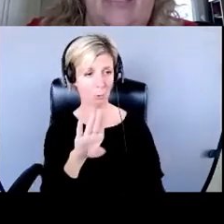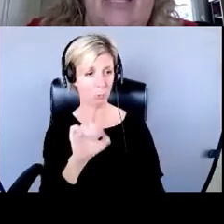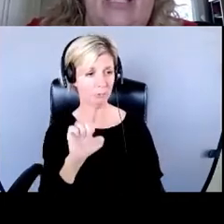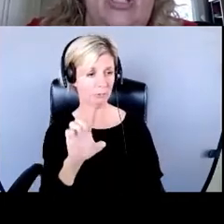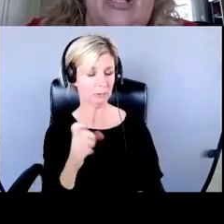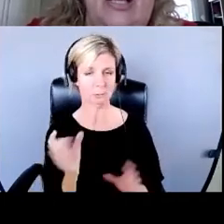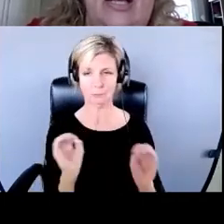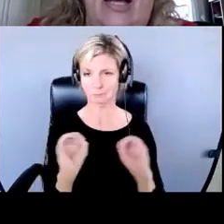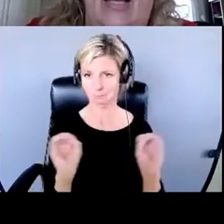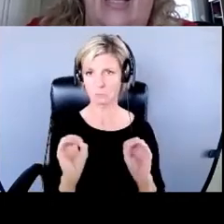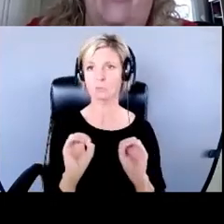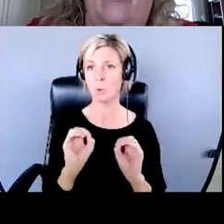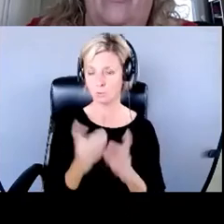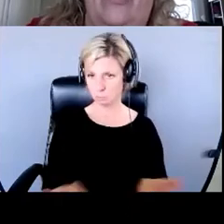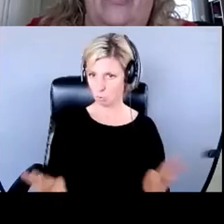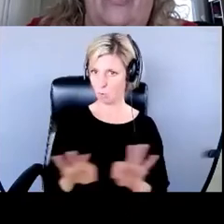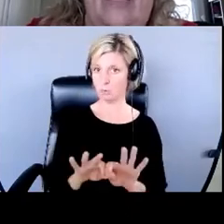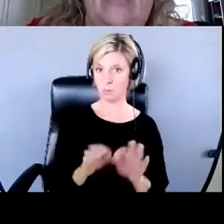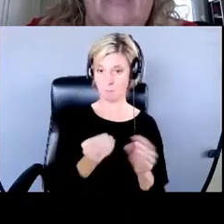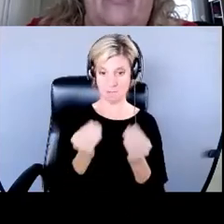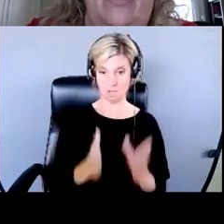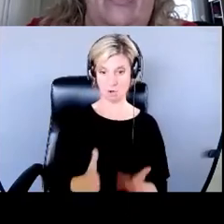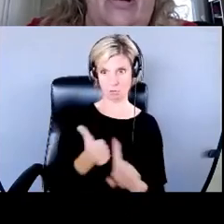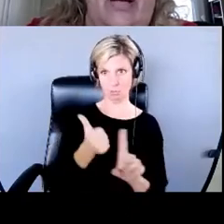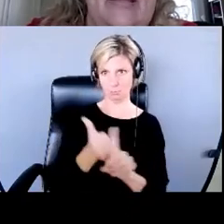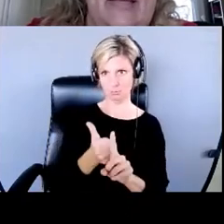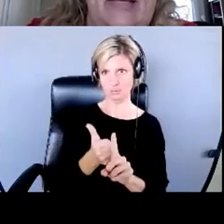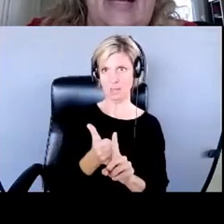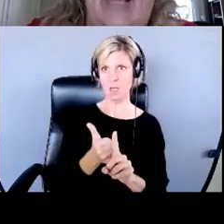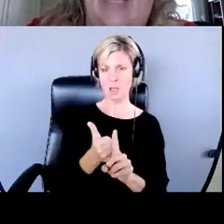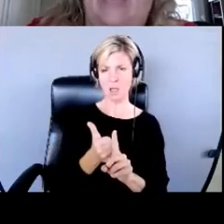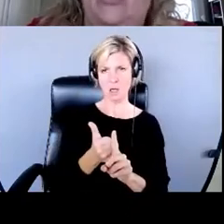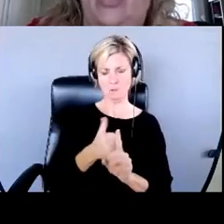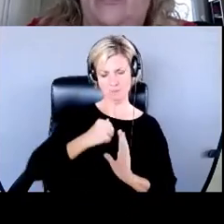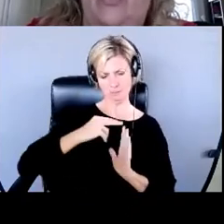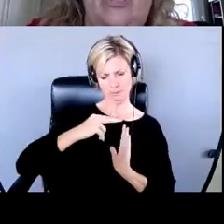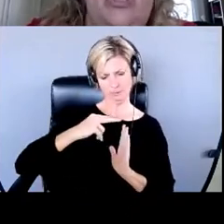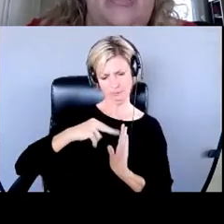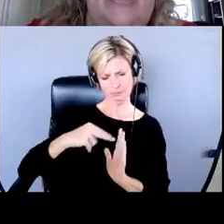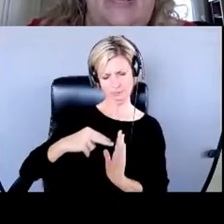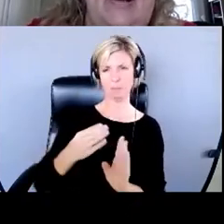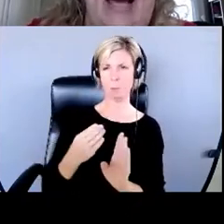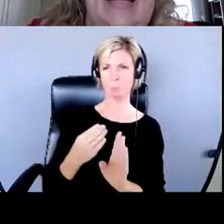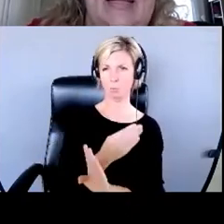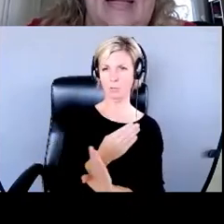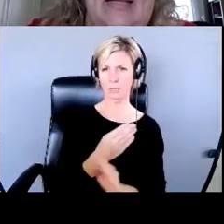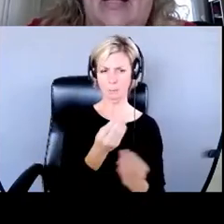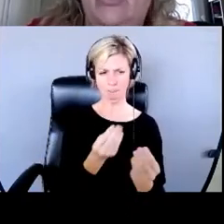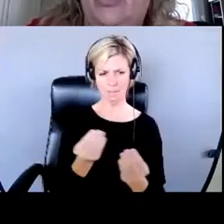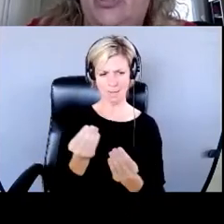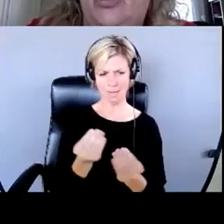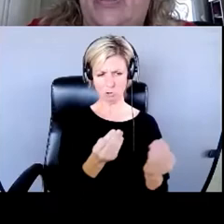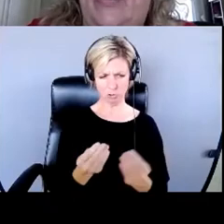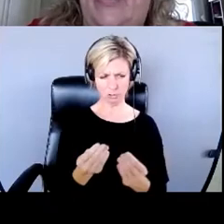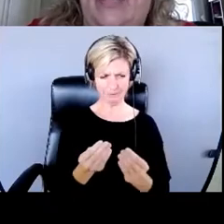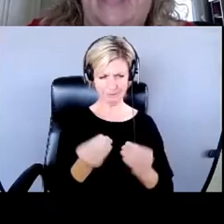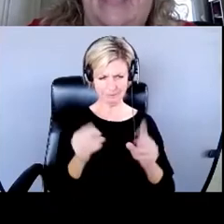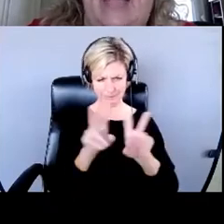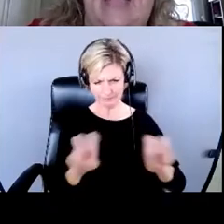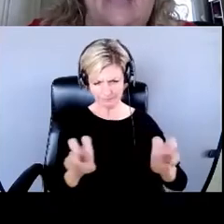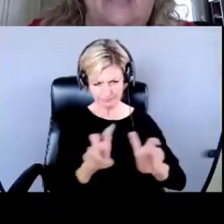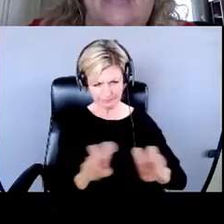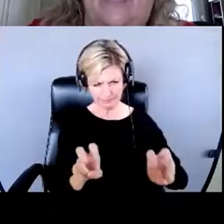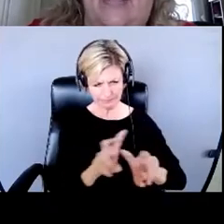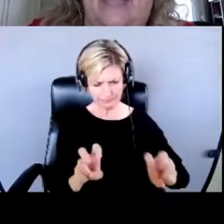their pre-mediation with a great deal of curiosity and look at the questions that they're asking to ensure that they're getting